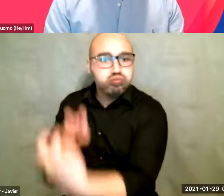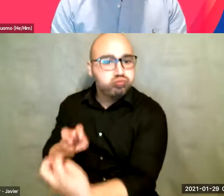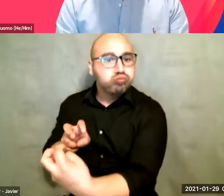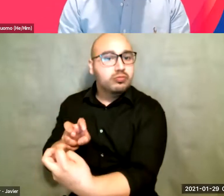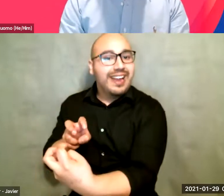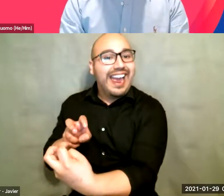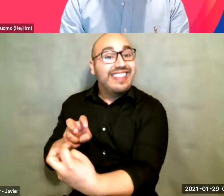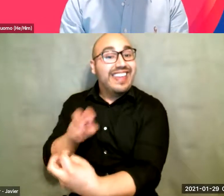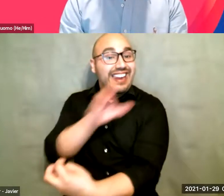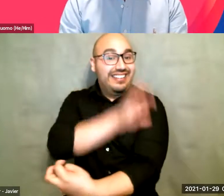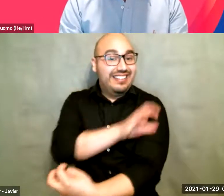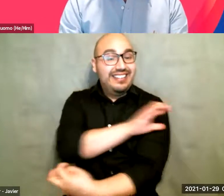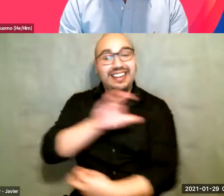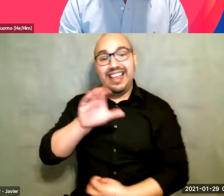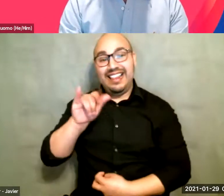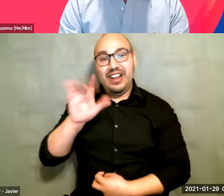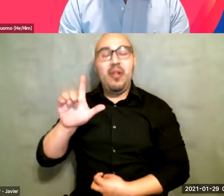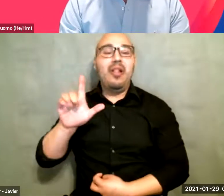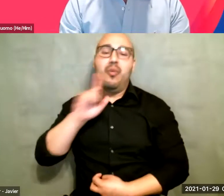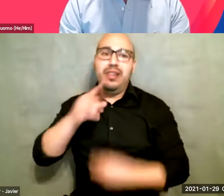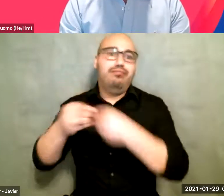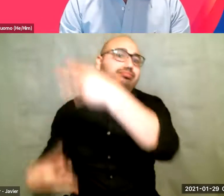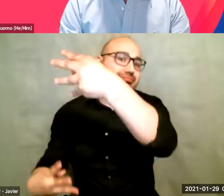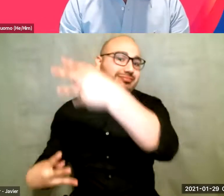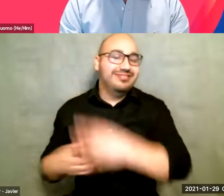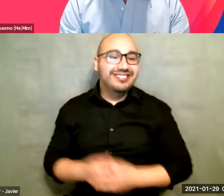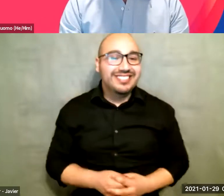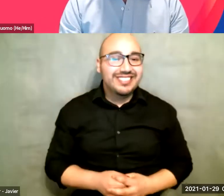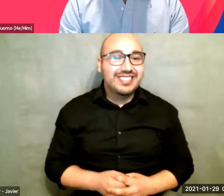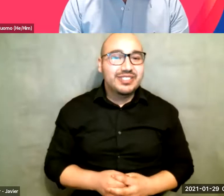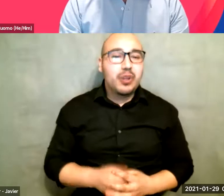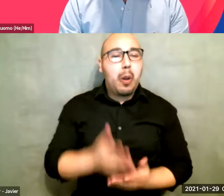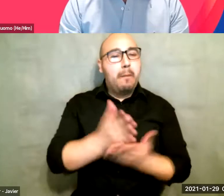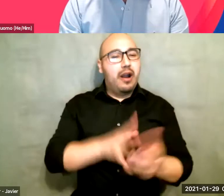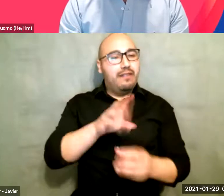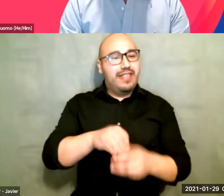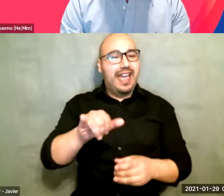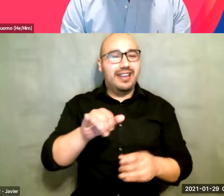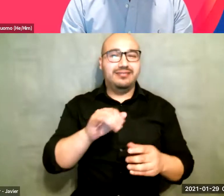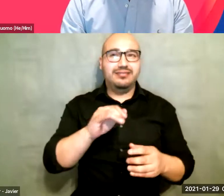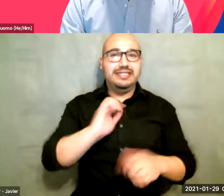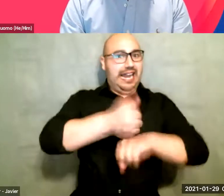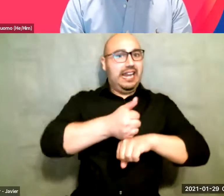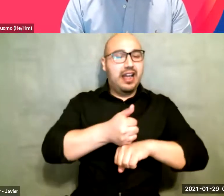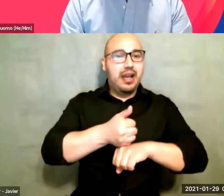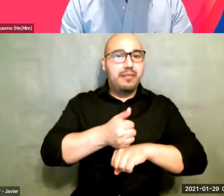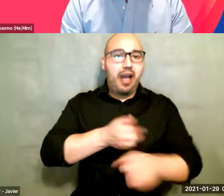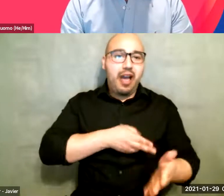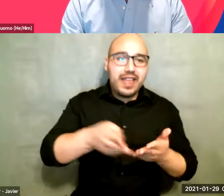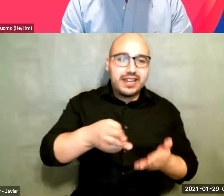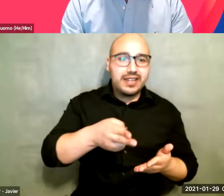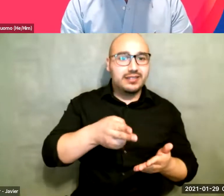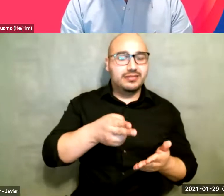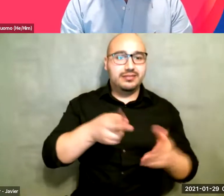there's a whole set of possibilities. So part of that designing those authentic assessments and those authentic learning